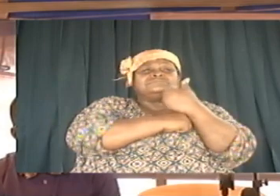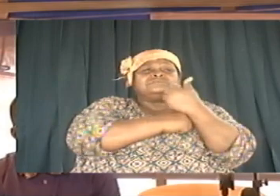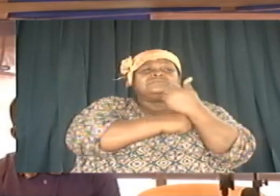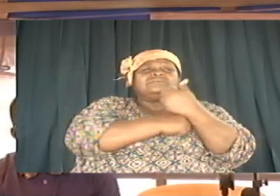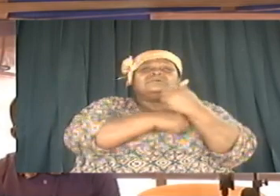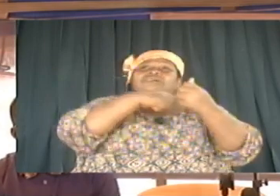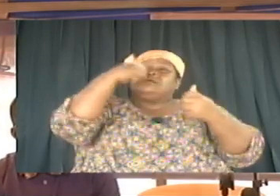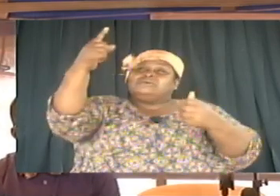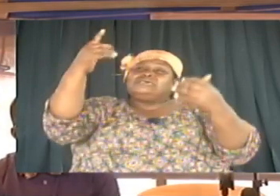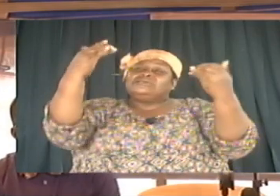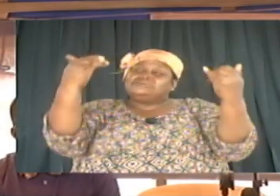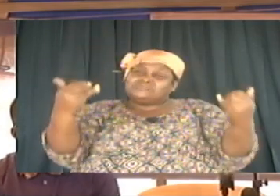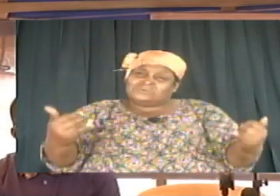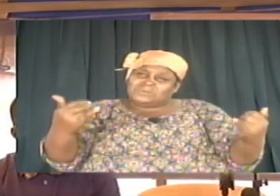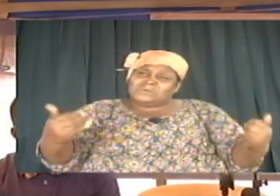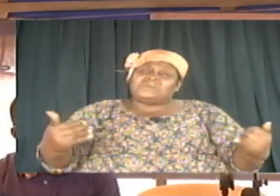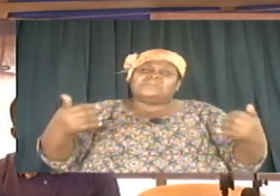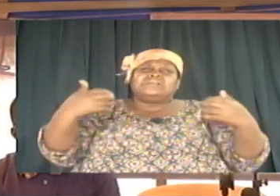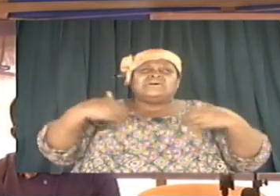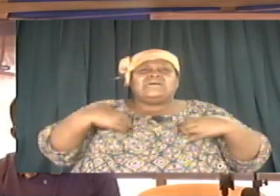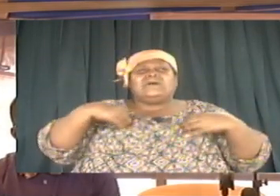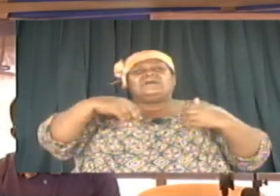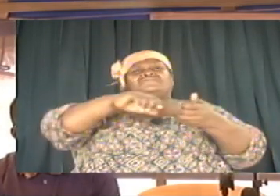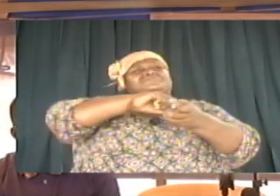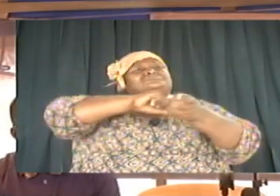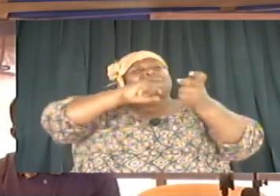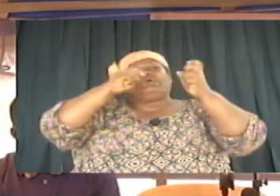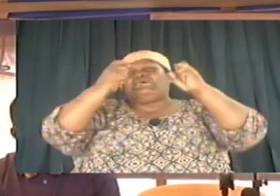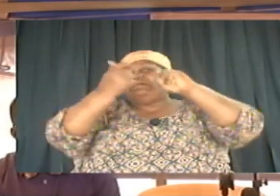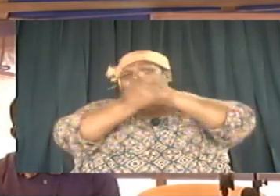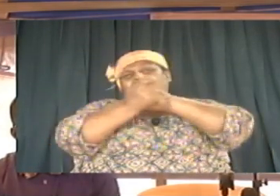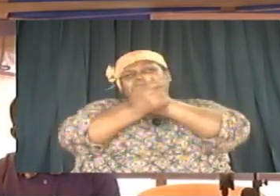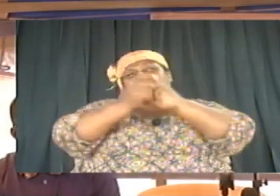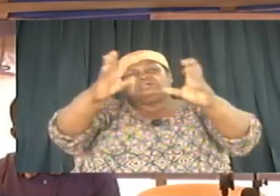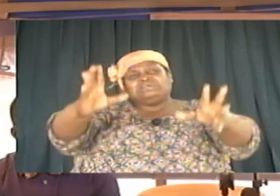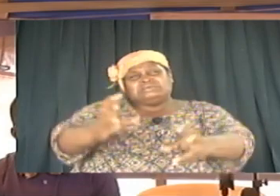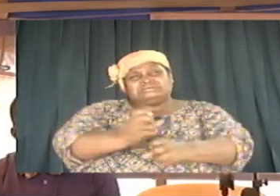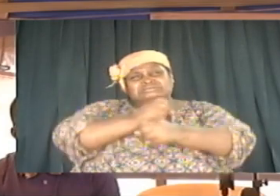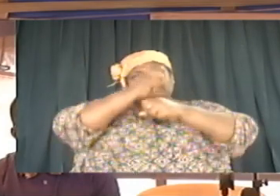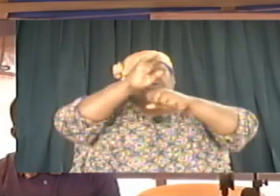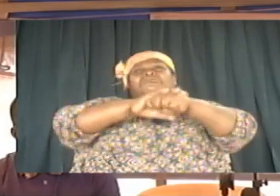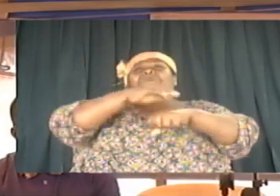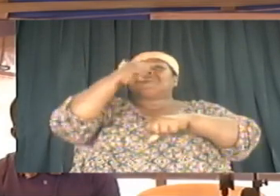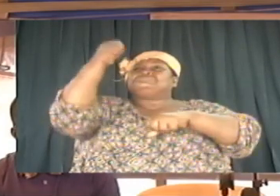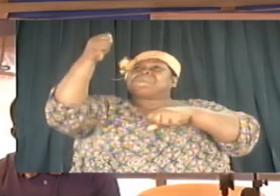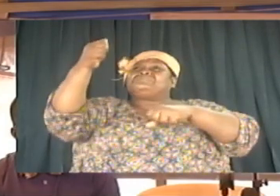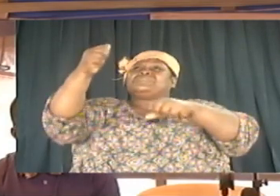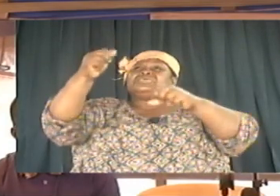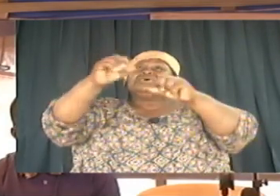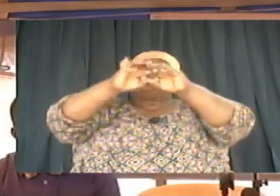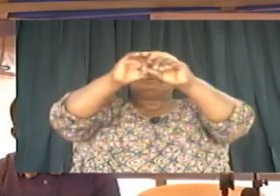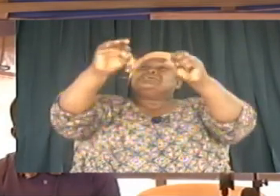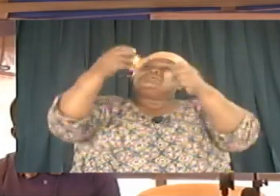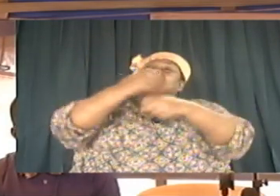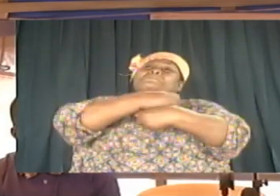He now had to change gear, take upon himself the form of man to